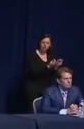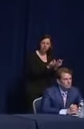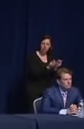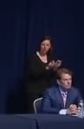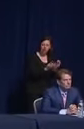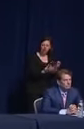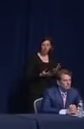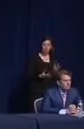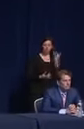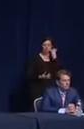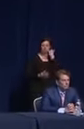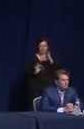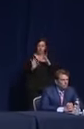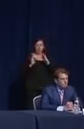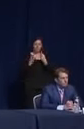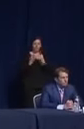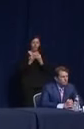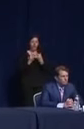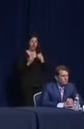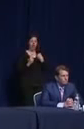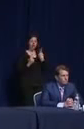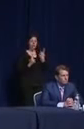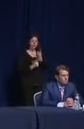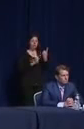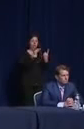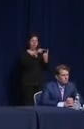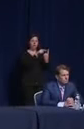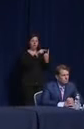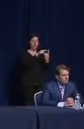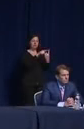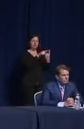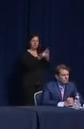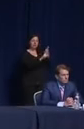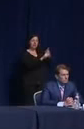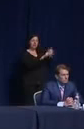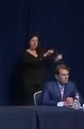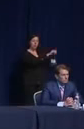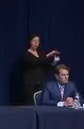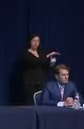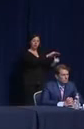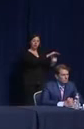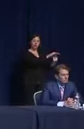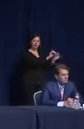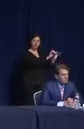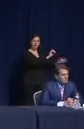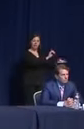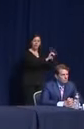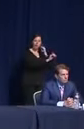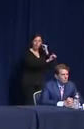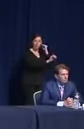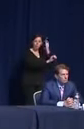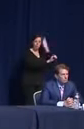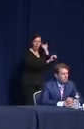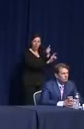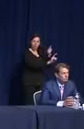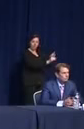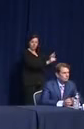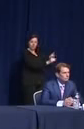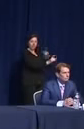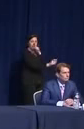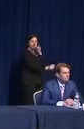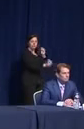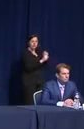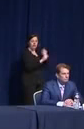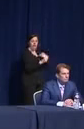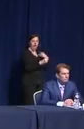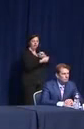families who do have somebody who is in self-quarantine at home because they are positive should